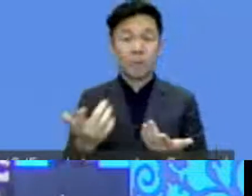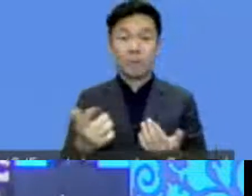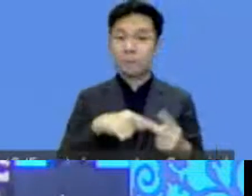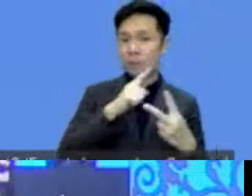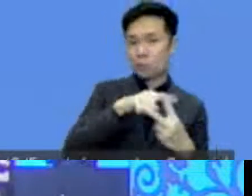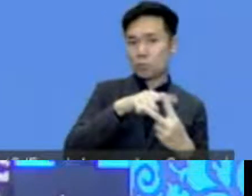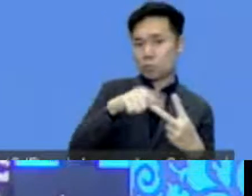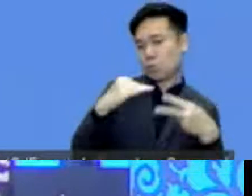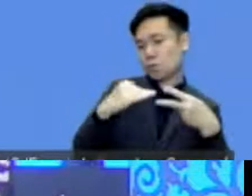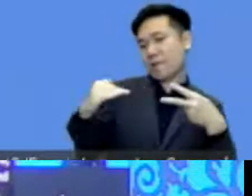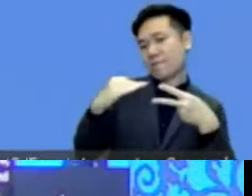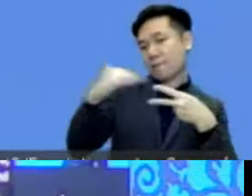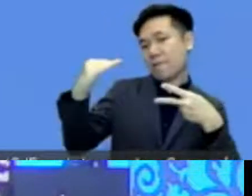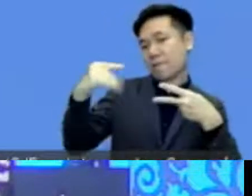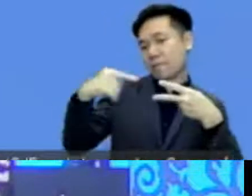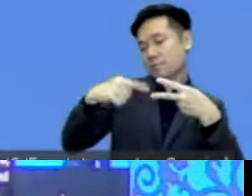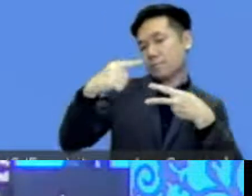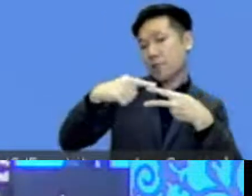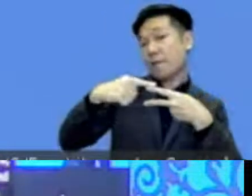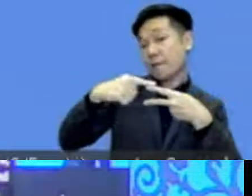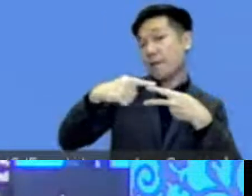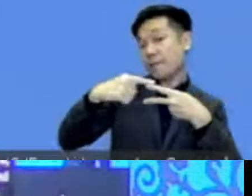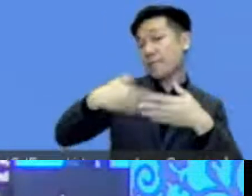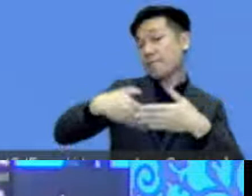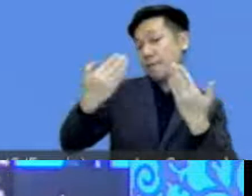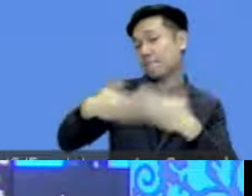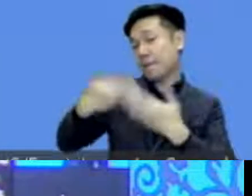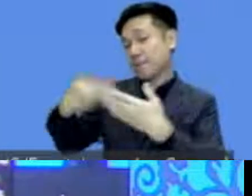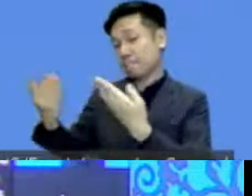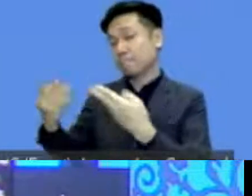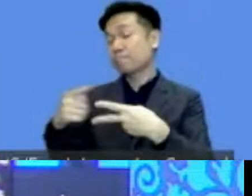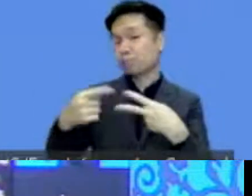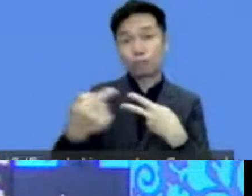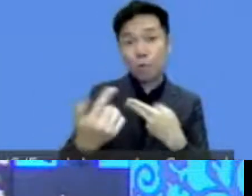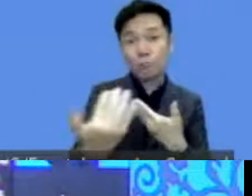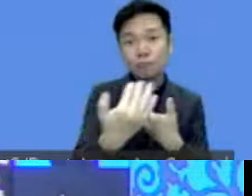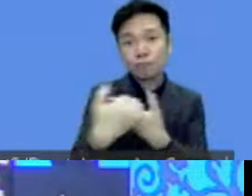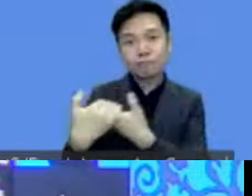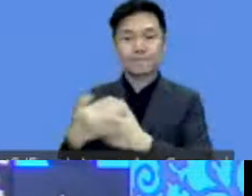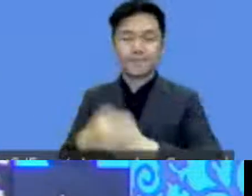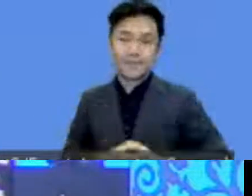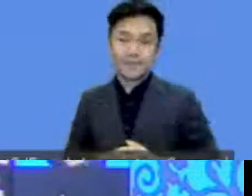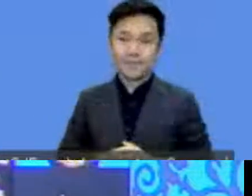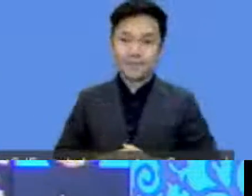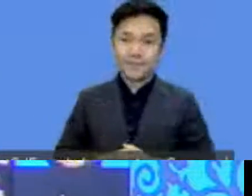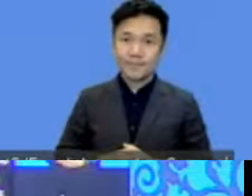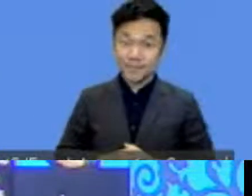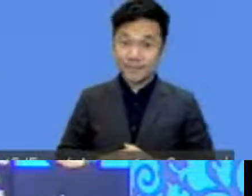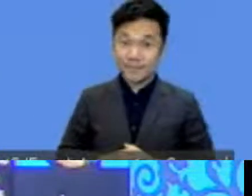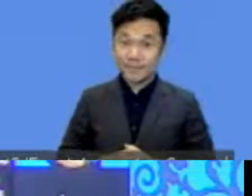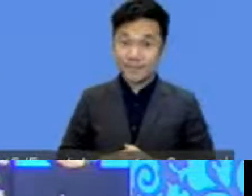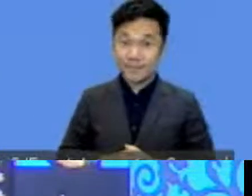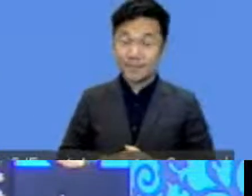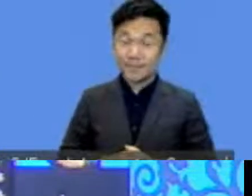levels each day for them to engage with. We also provided a